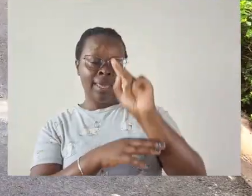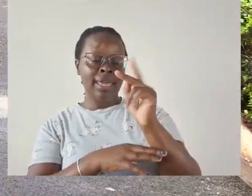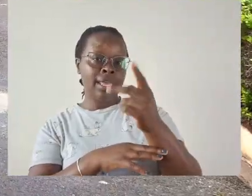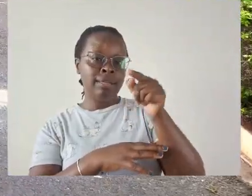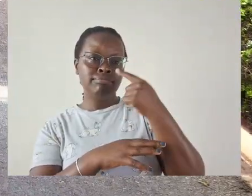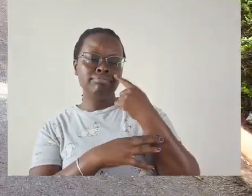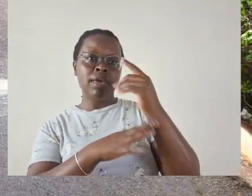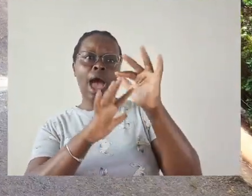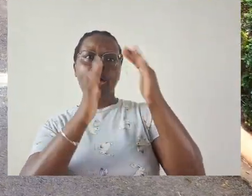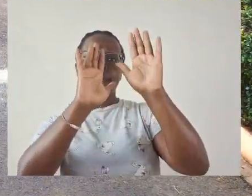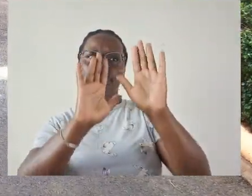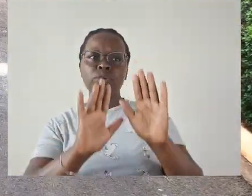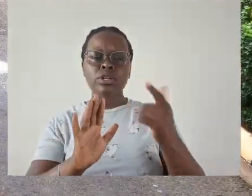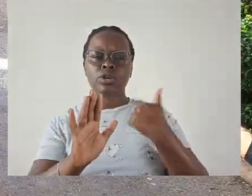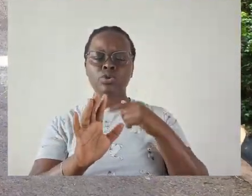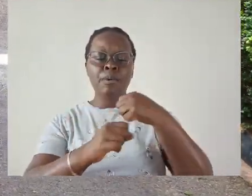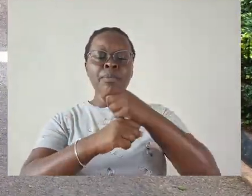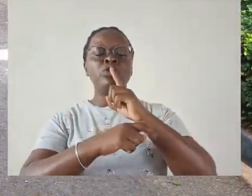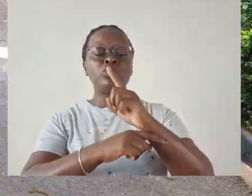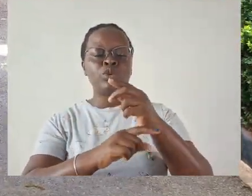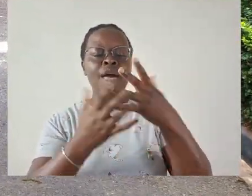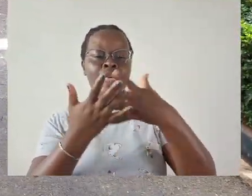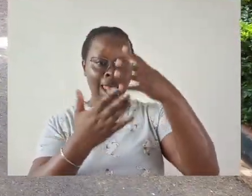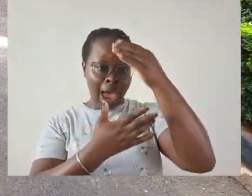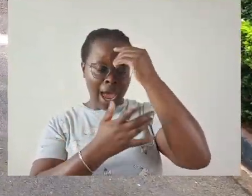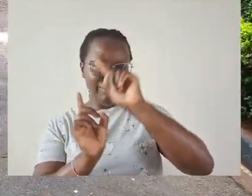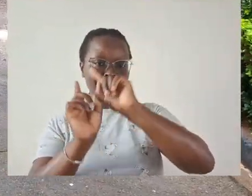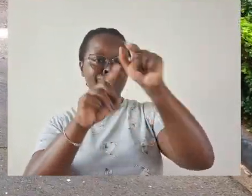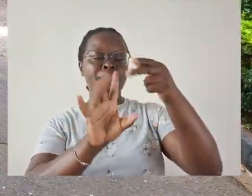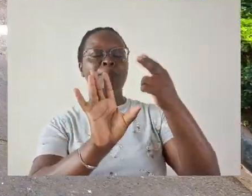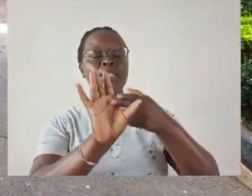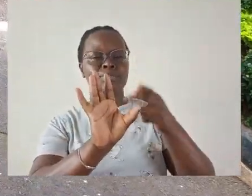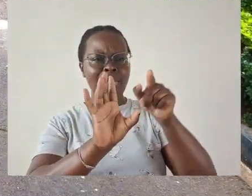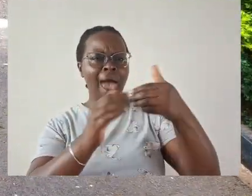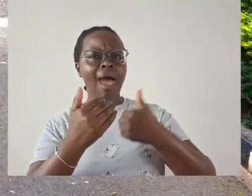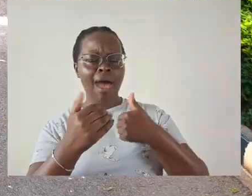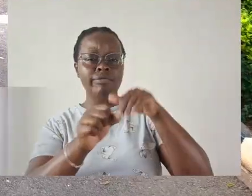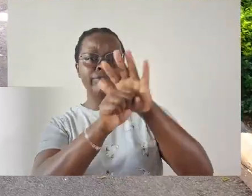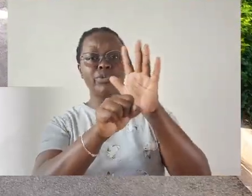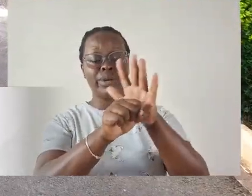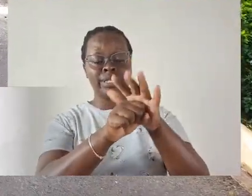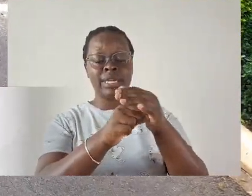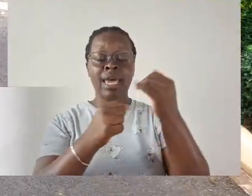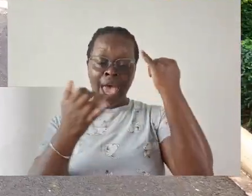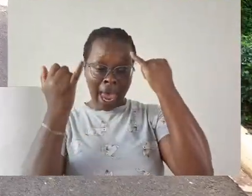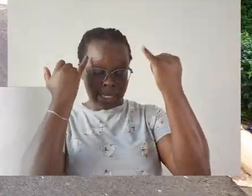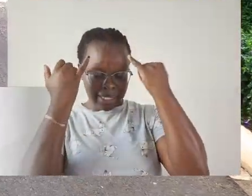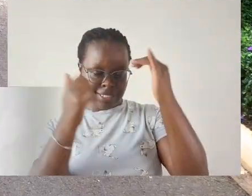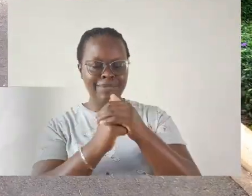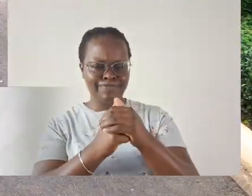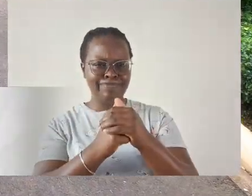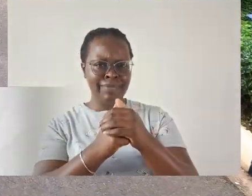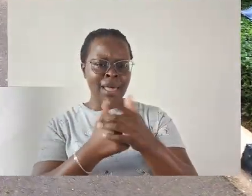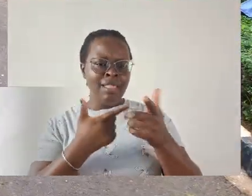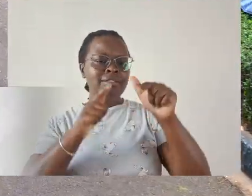ensure that learners are also involved in policy making and that they too have some very brilliant ideas. Let's keep the conversation going on the